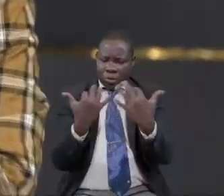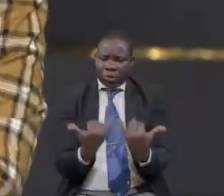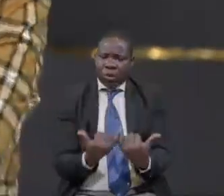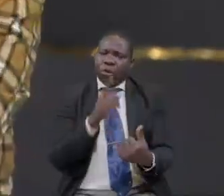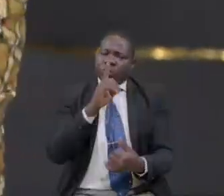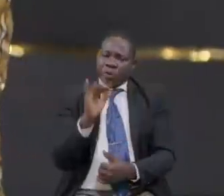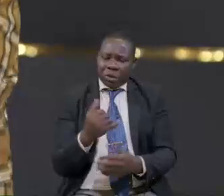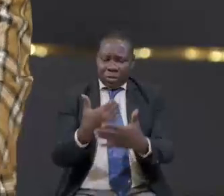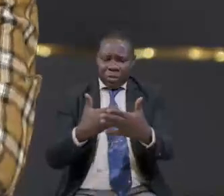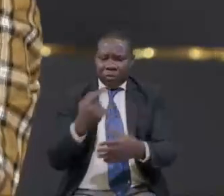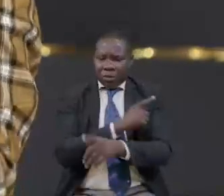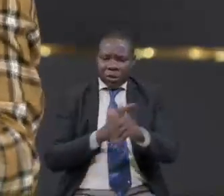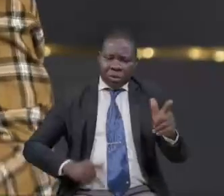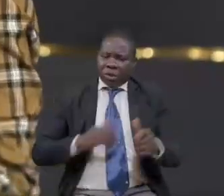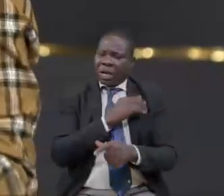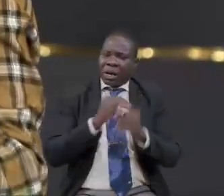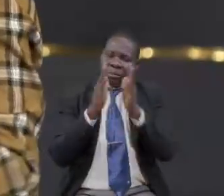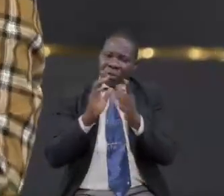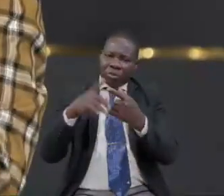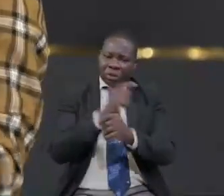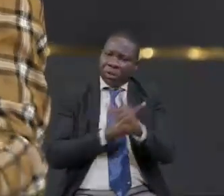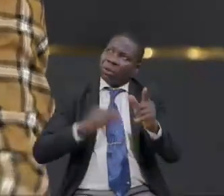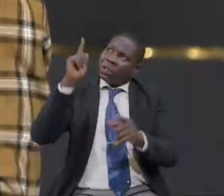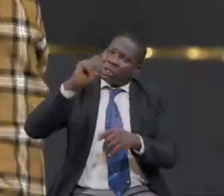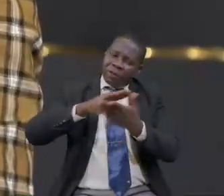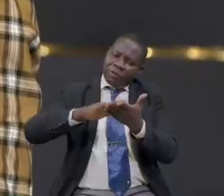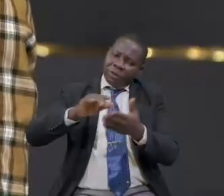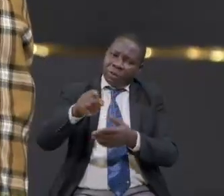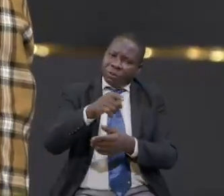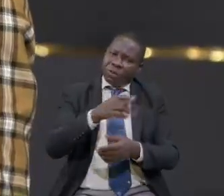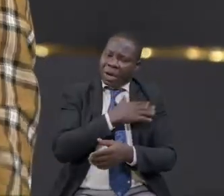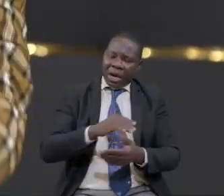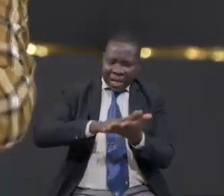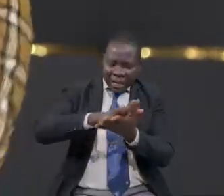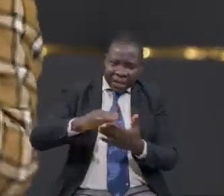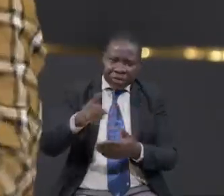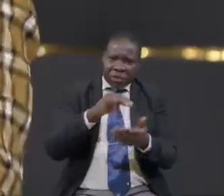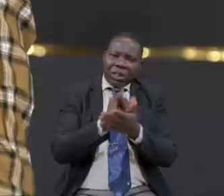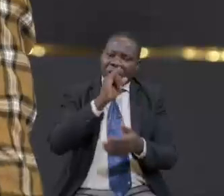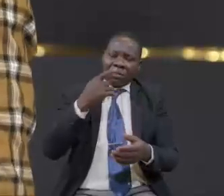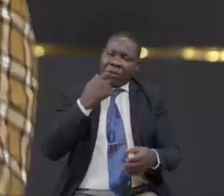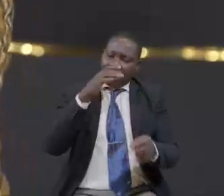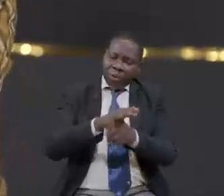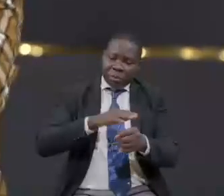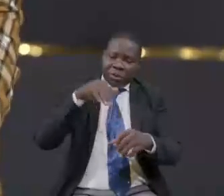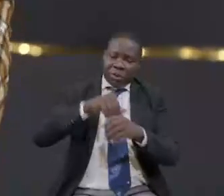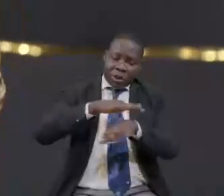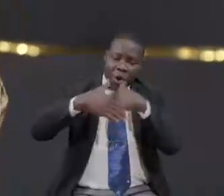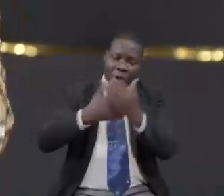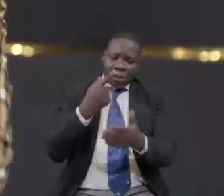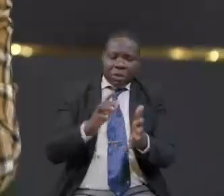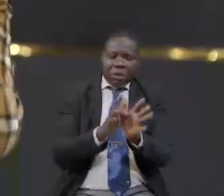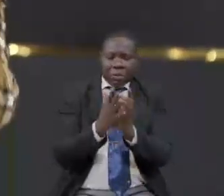Lord. He forgives you and he cleanses you. That's the promise all over the Bible. In the Old Testament and New Testament,